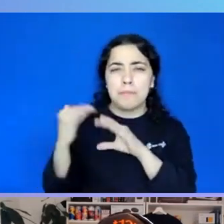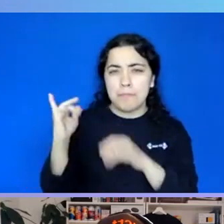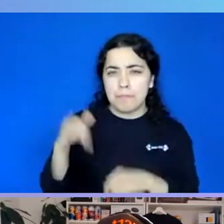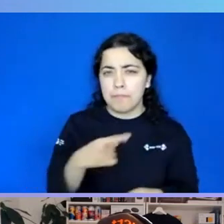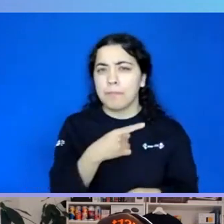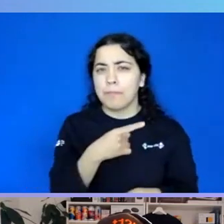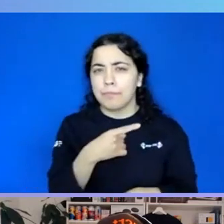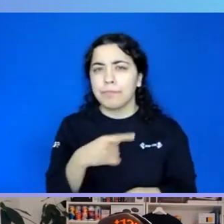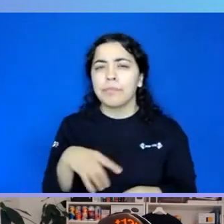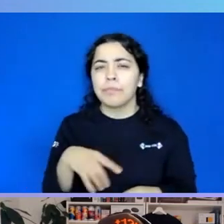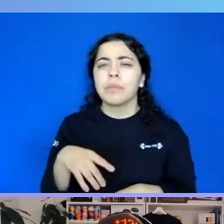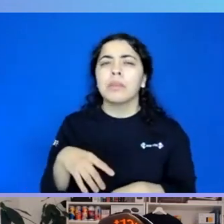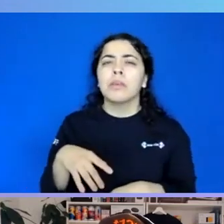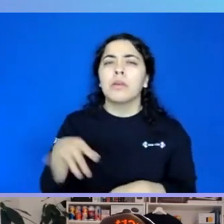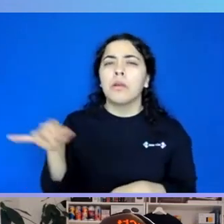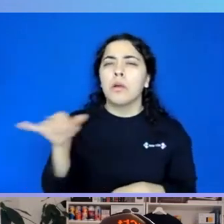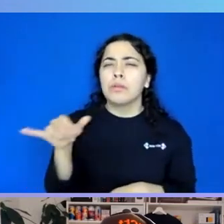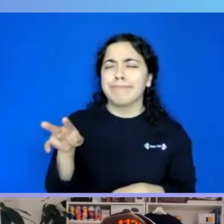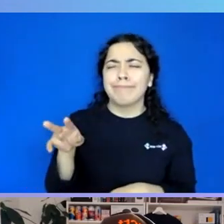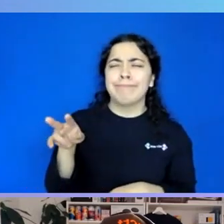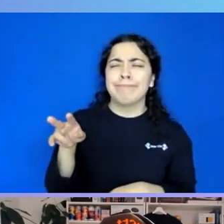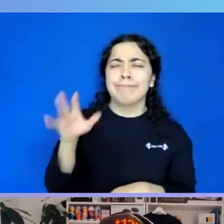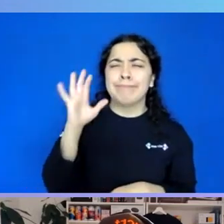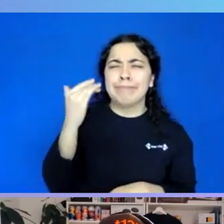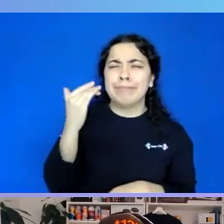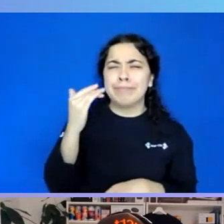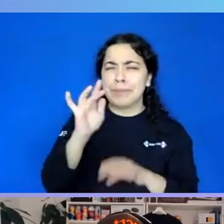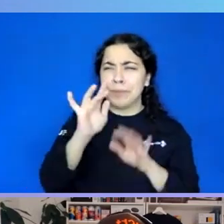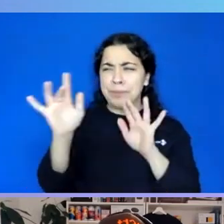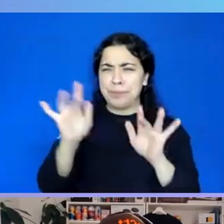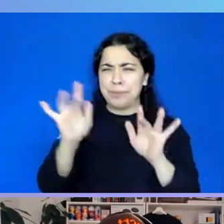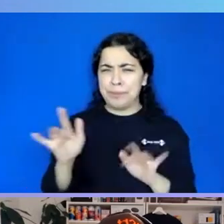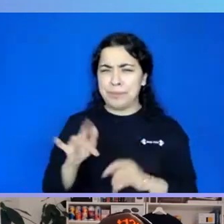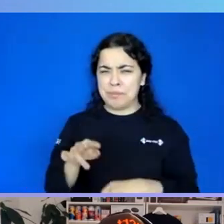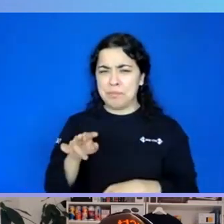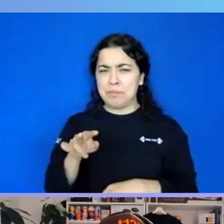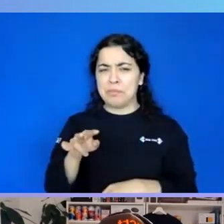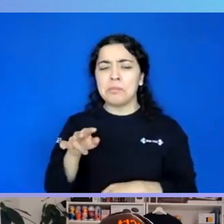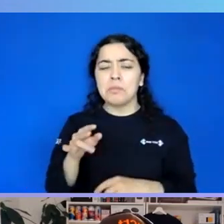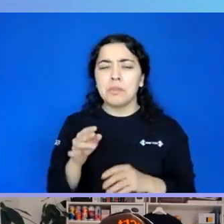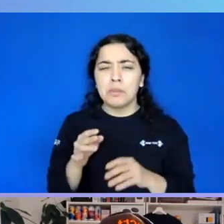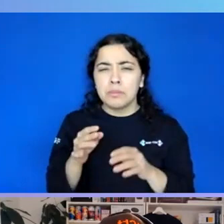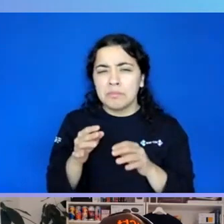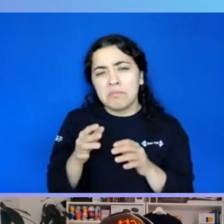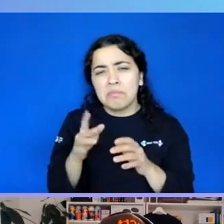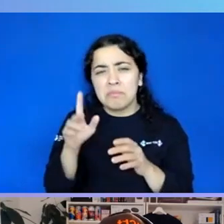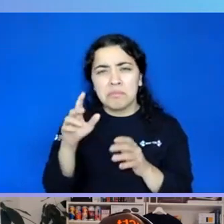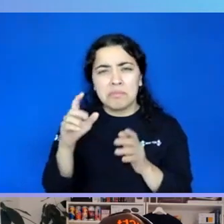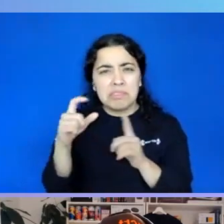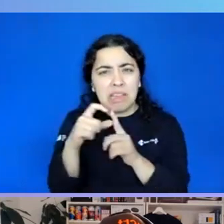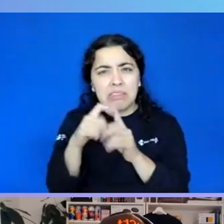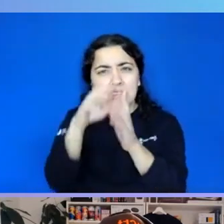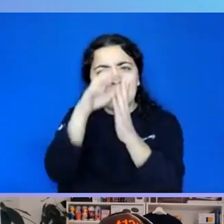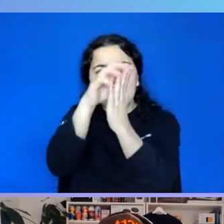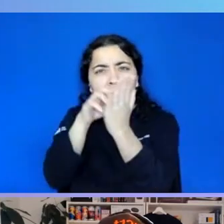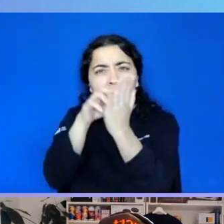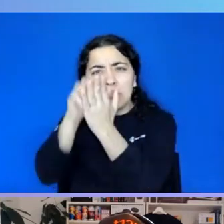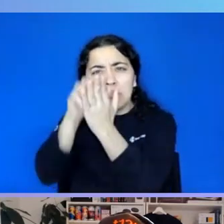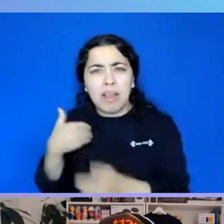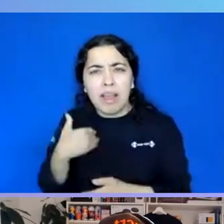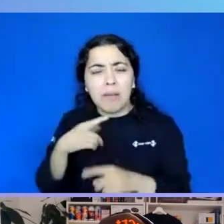And it was also suspiciously empty. There's a fair decent amount of text, but it's more of a legal